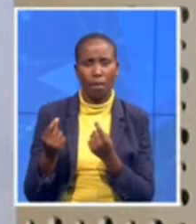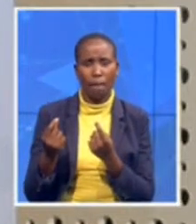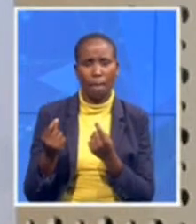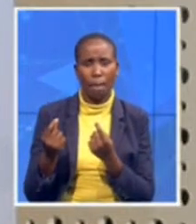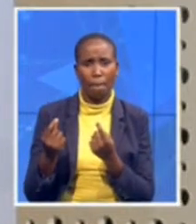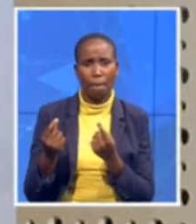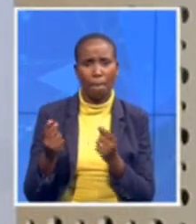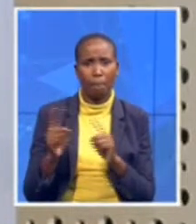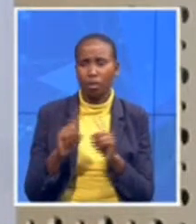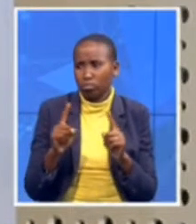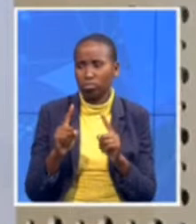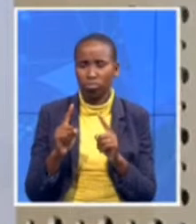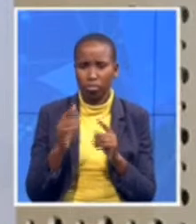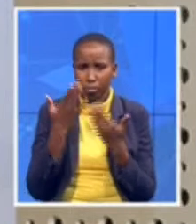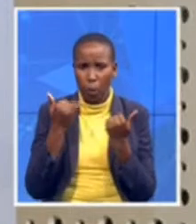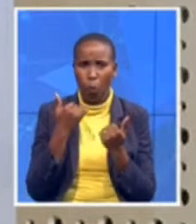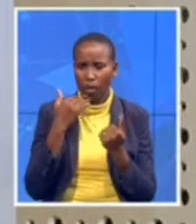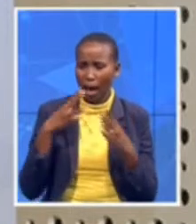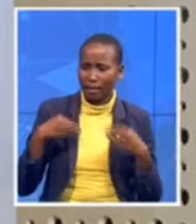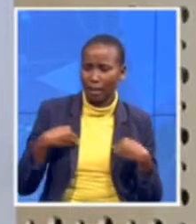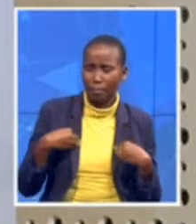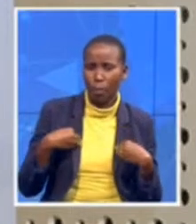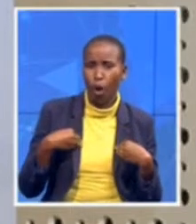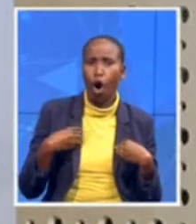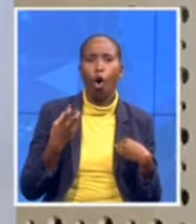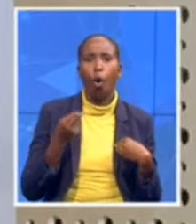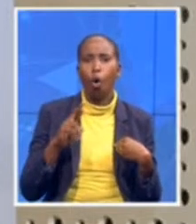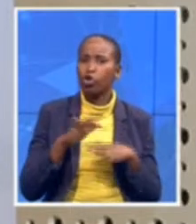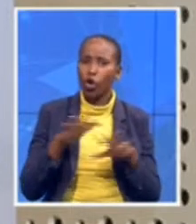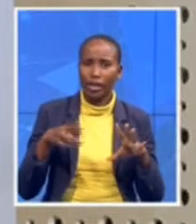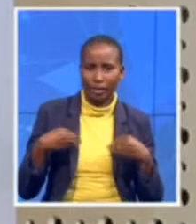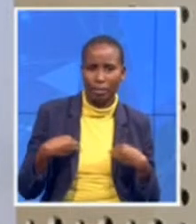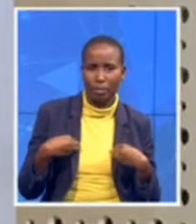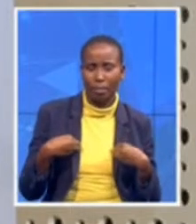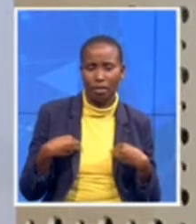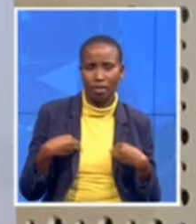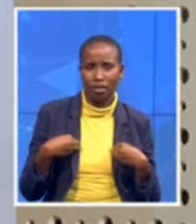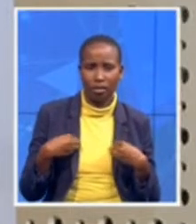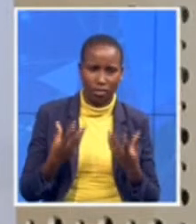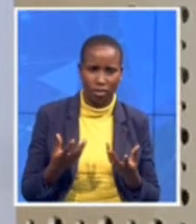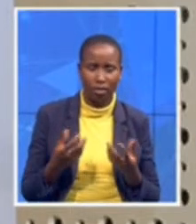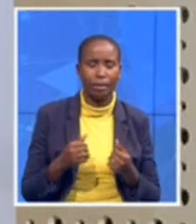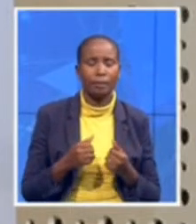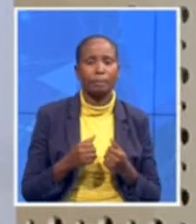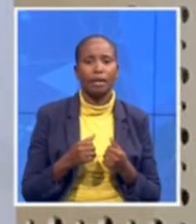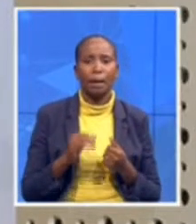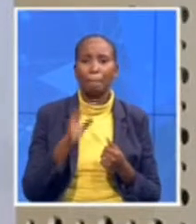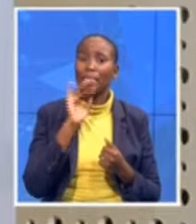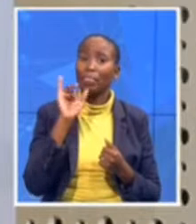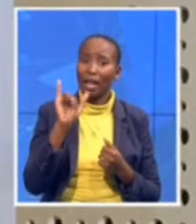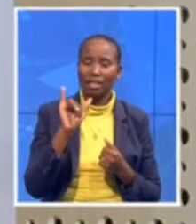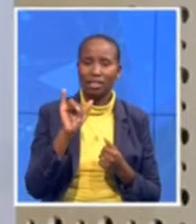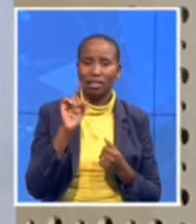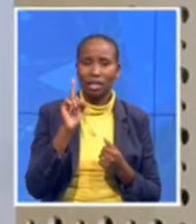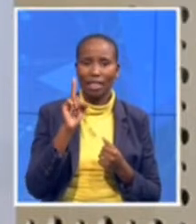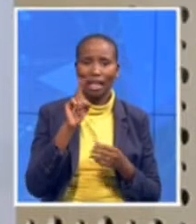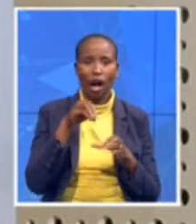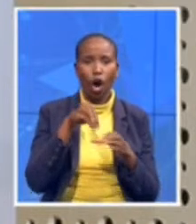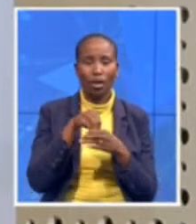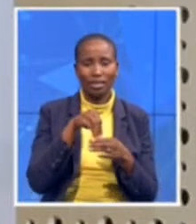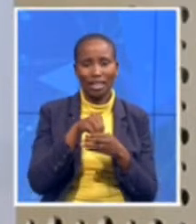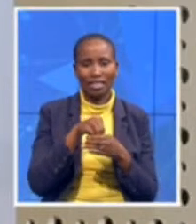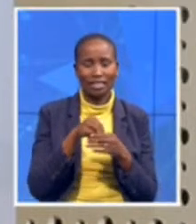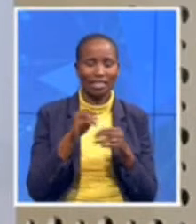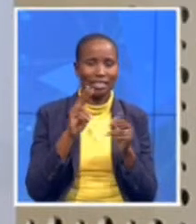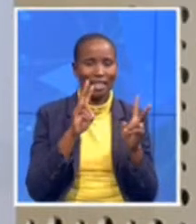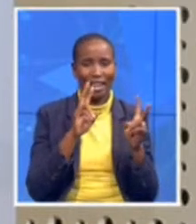that particular European setting. That content is not necessarily what a South African mother would